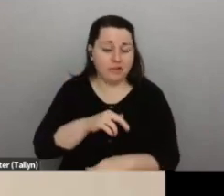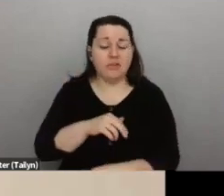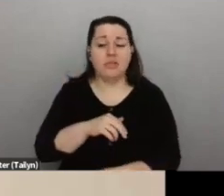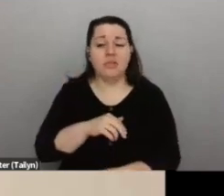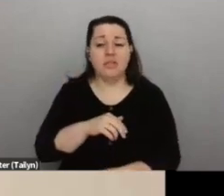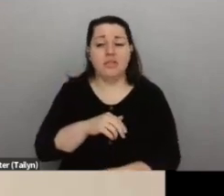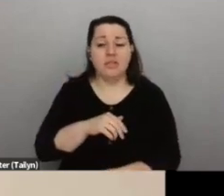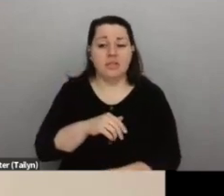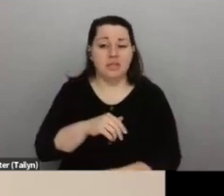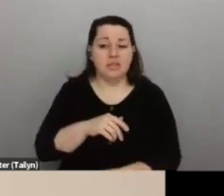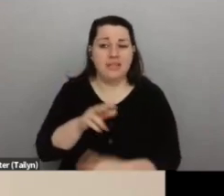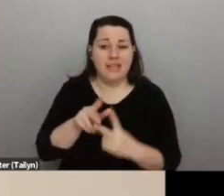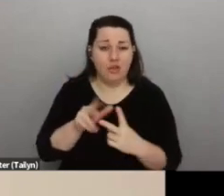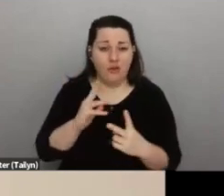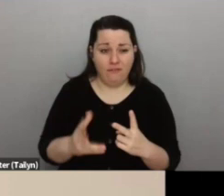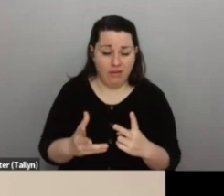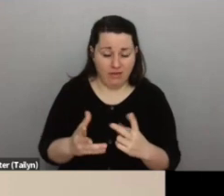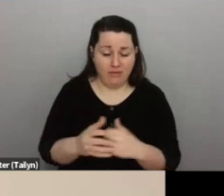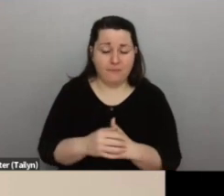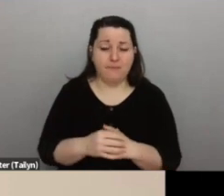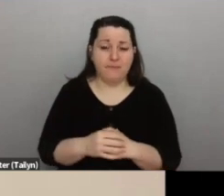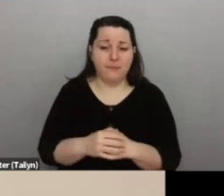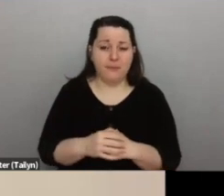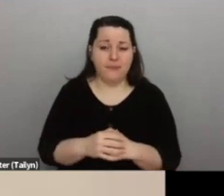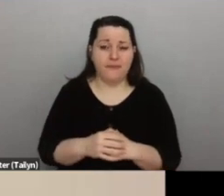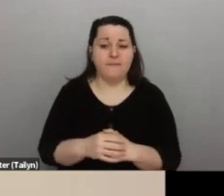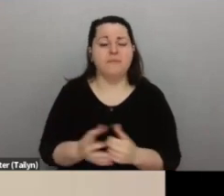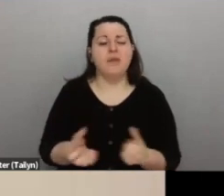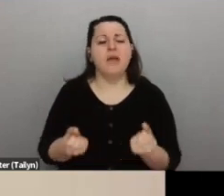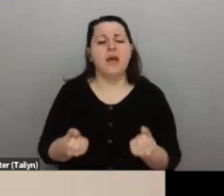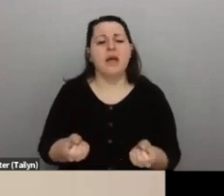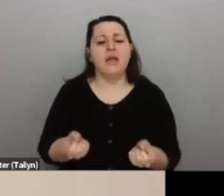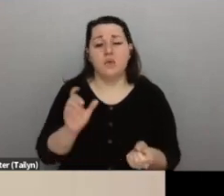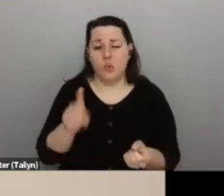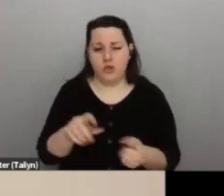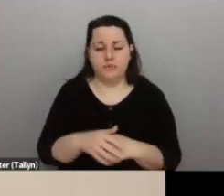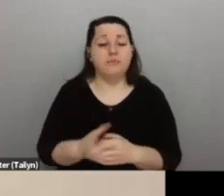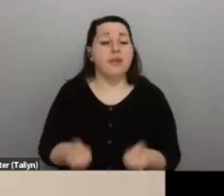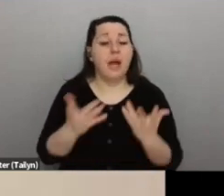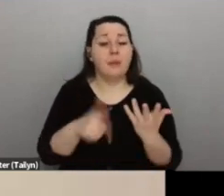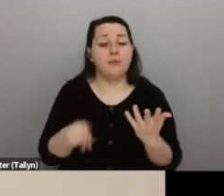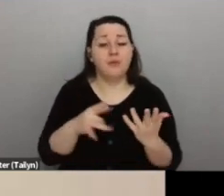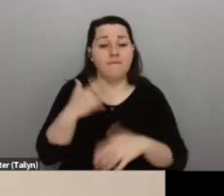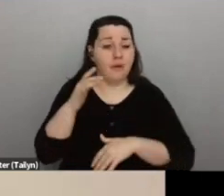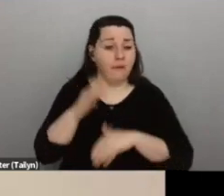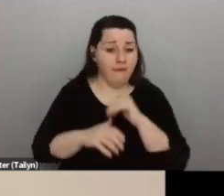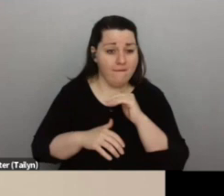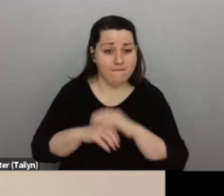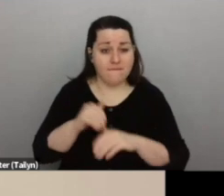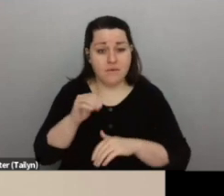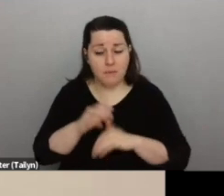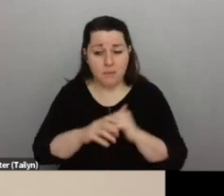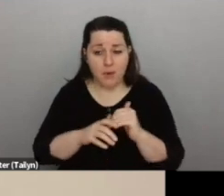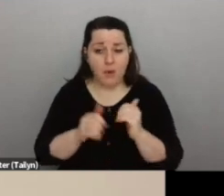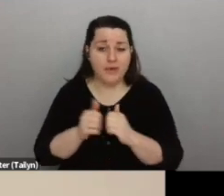those are fine. How many of you are comfortable with